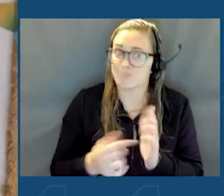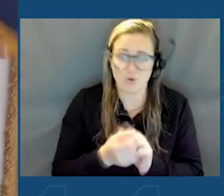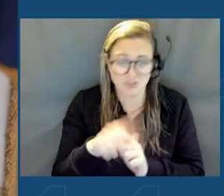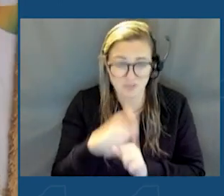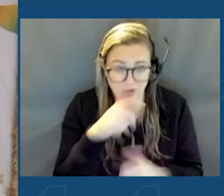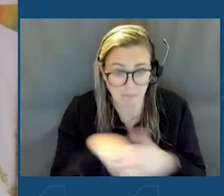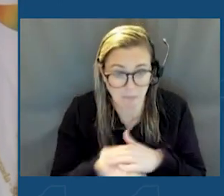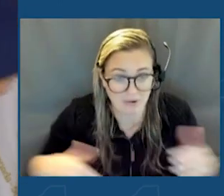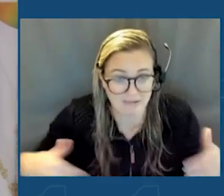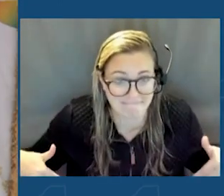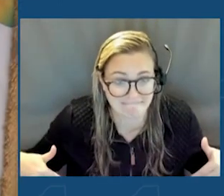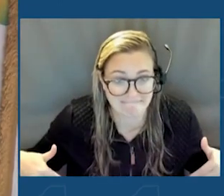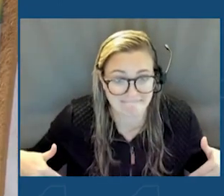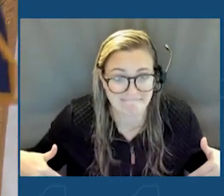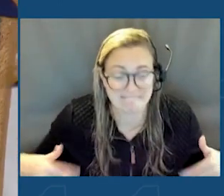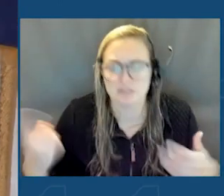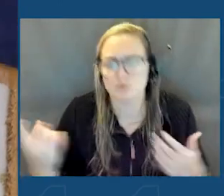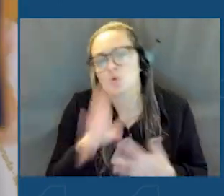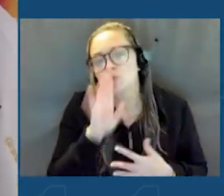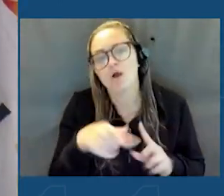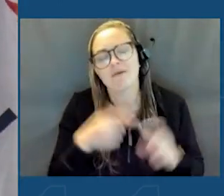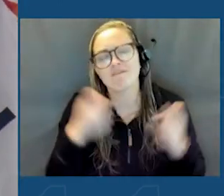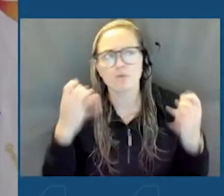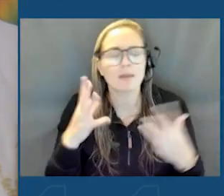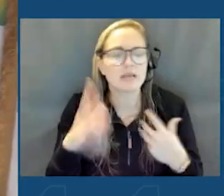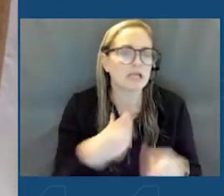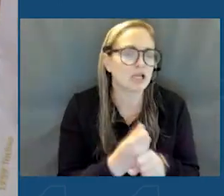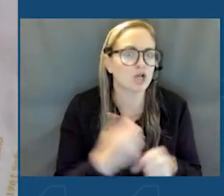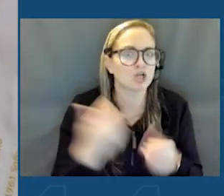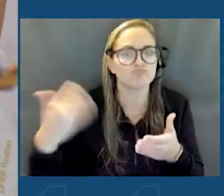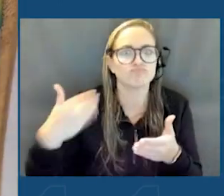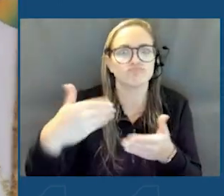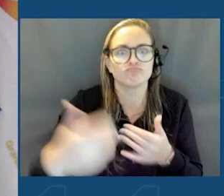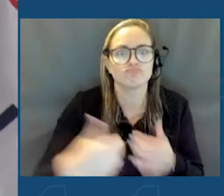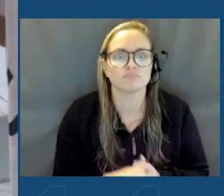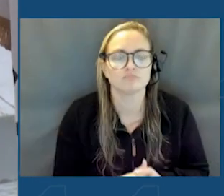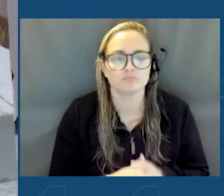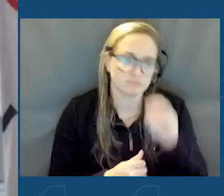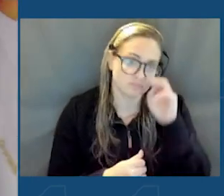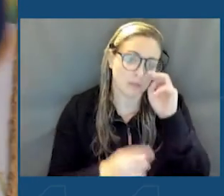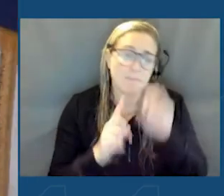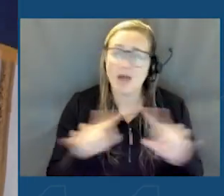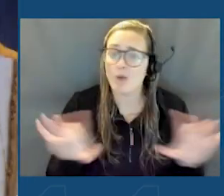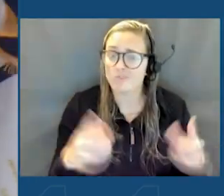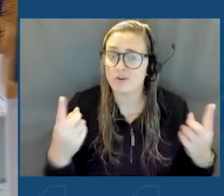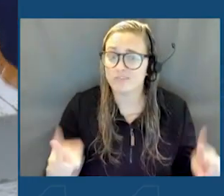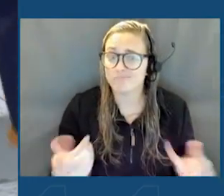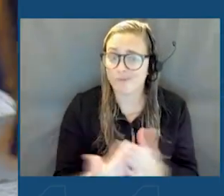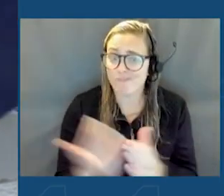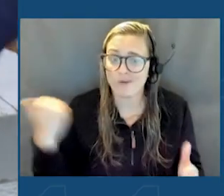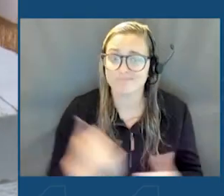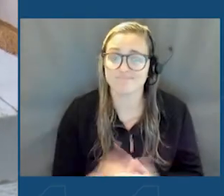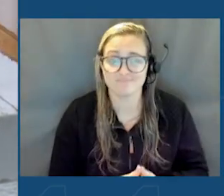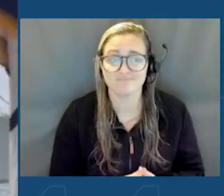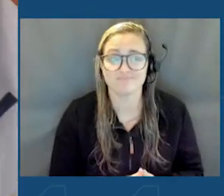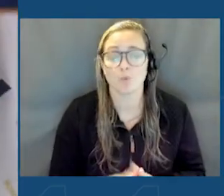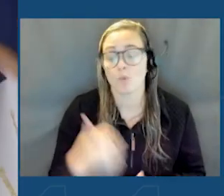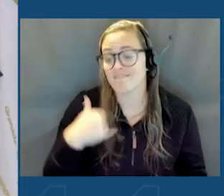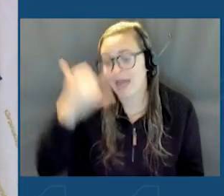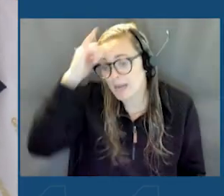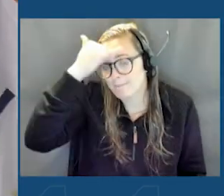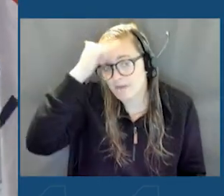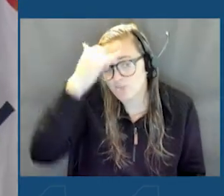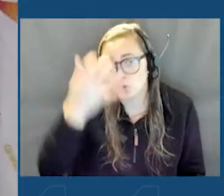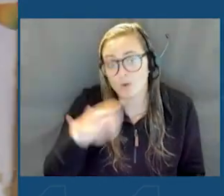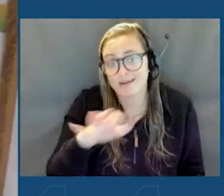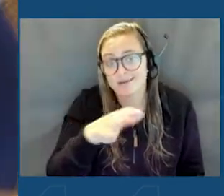So it's something you can talk about for generations to come. But we've done it before. We've had the summer games in Buffalo in 1993.